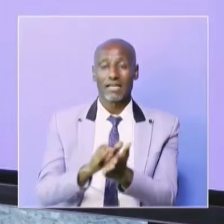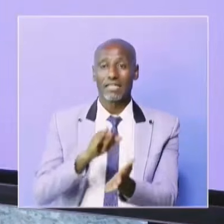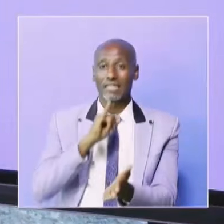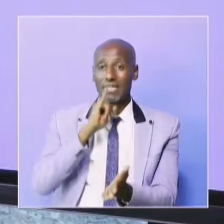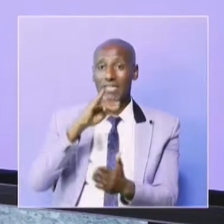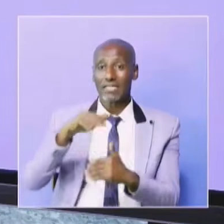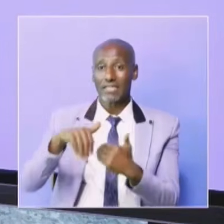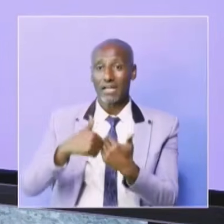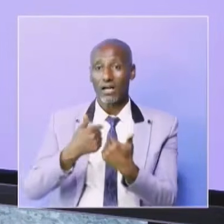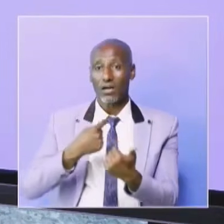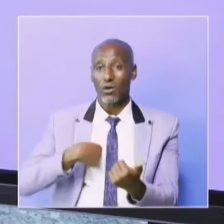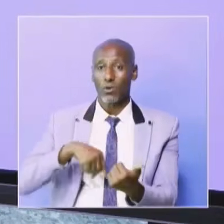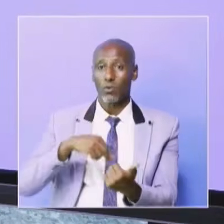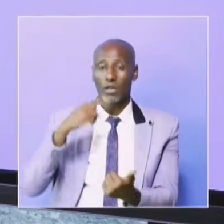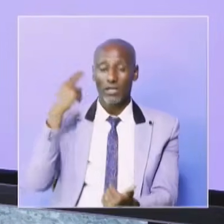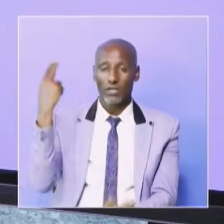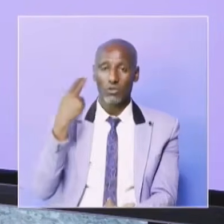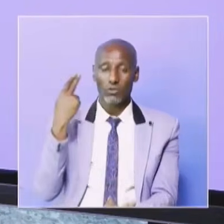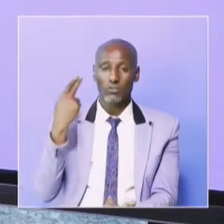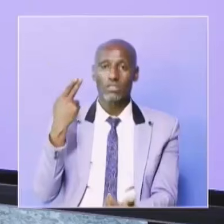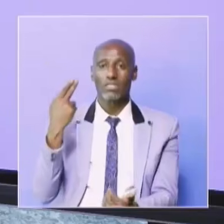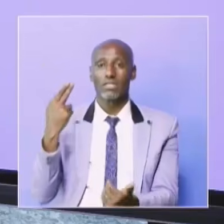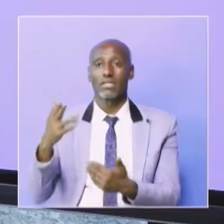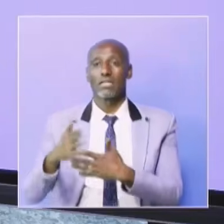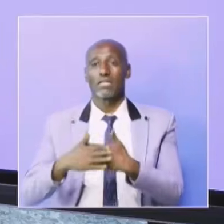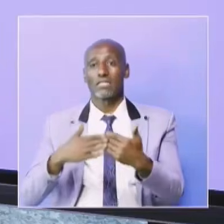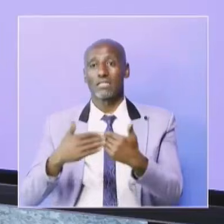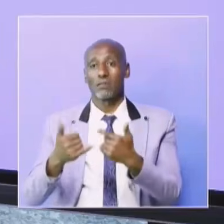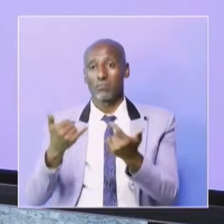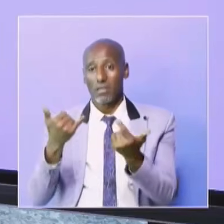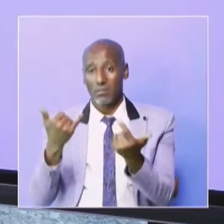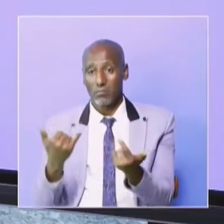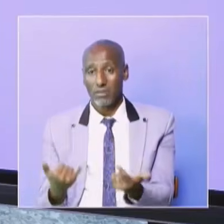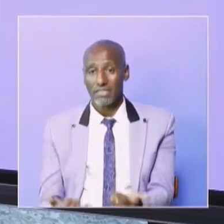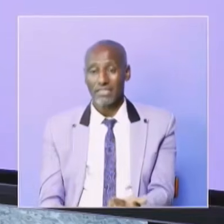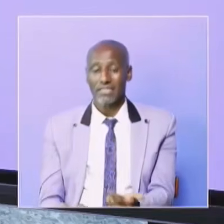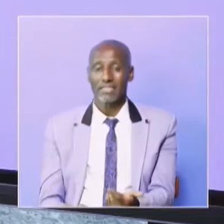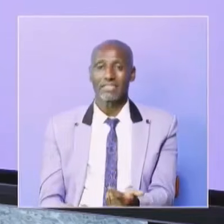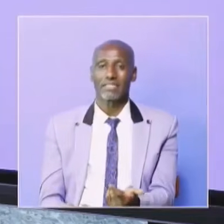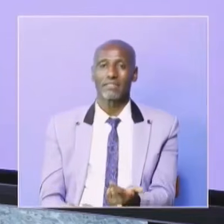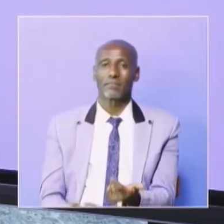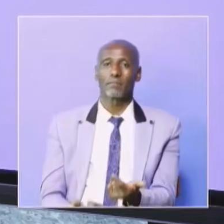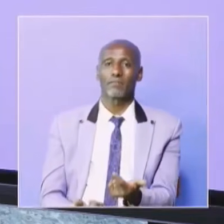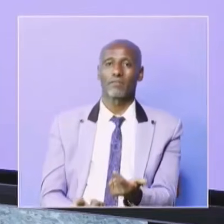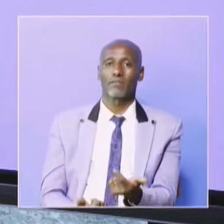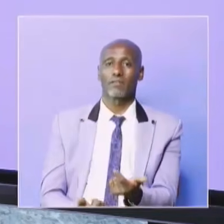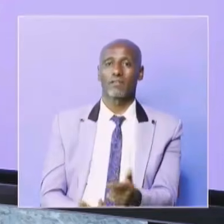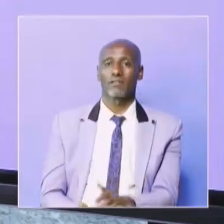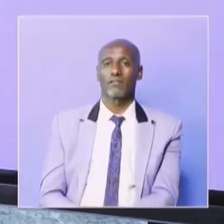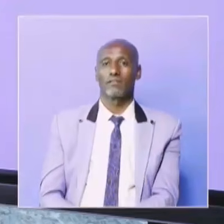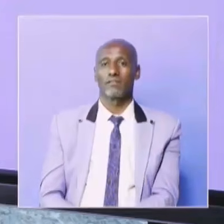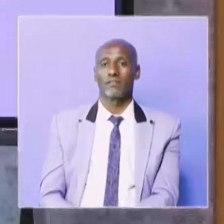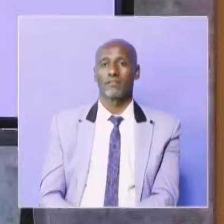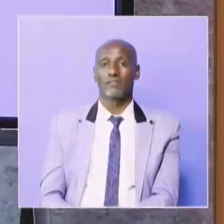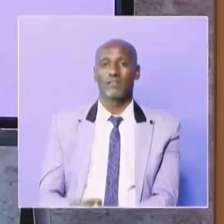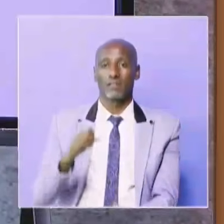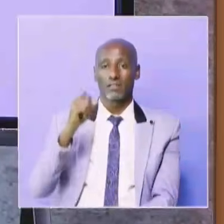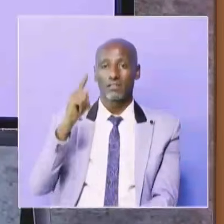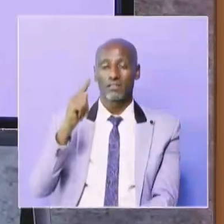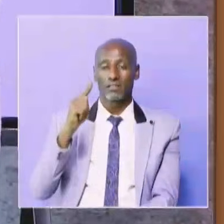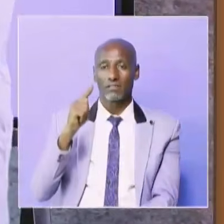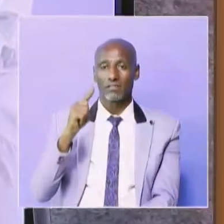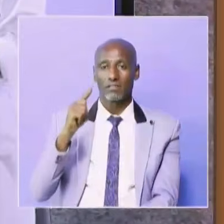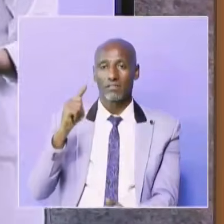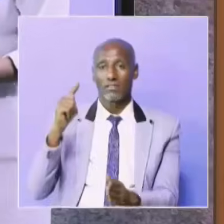use simple present in the 3 forms of a sentence and with the purposes that I have told you. Okay?